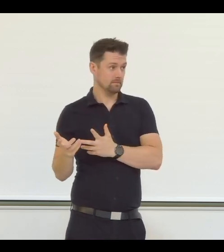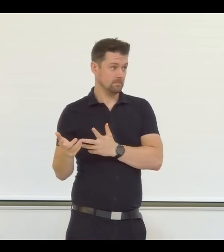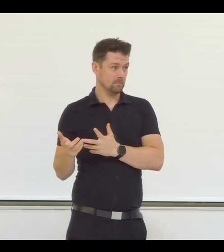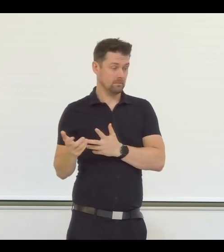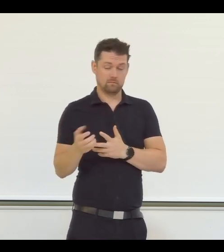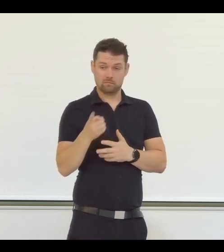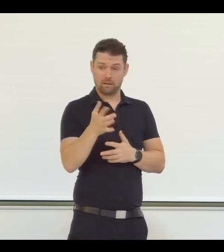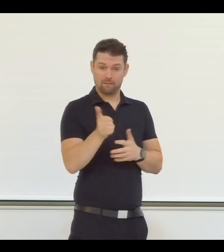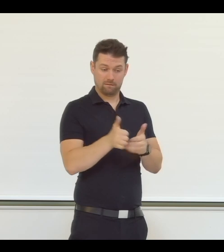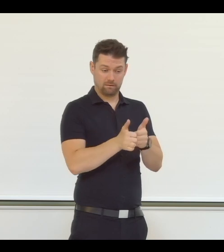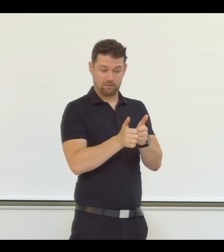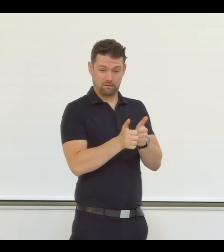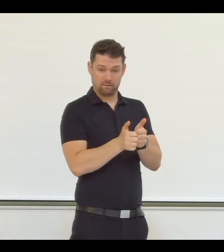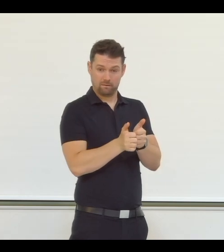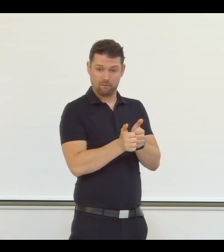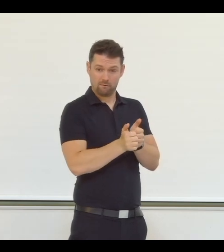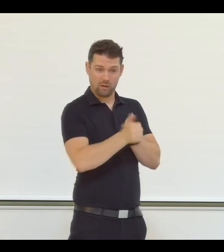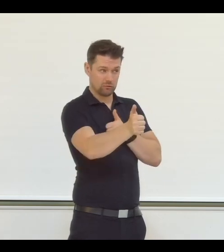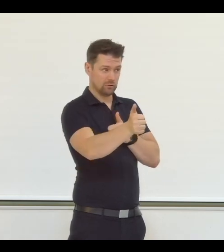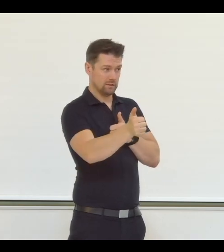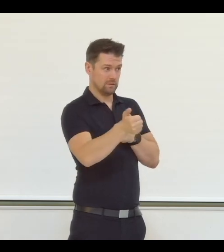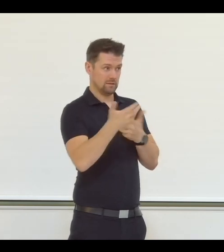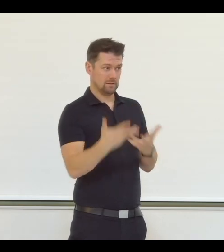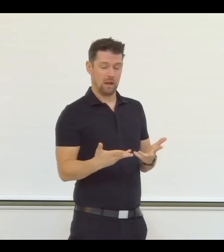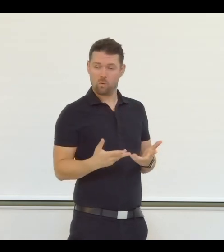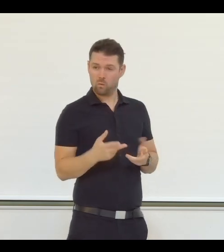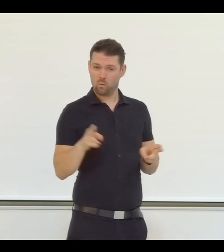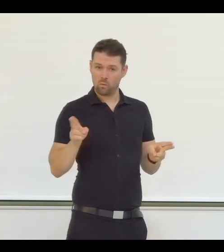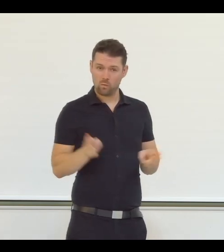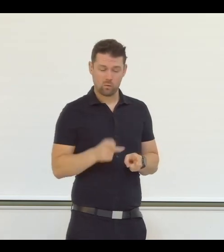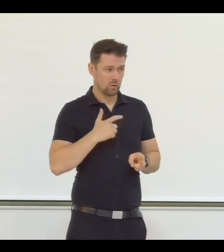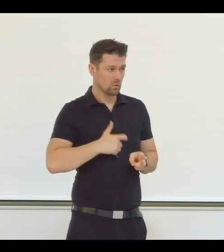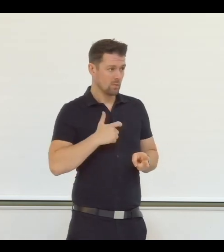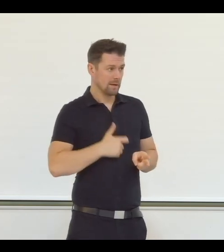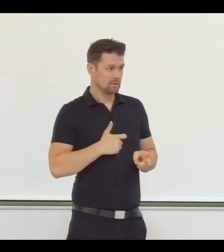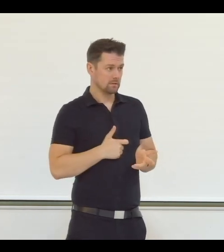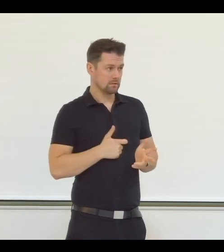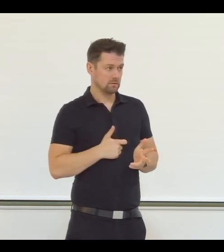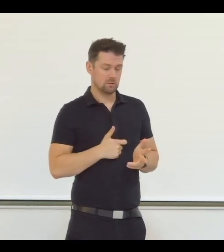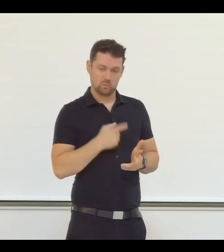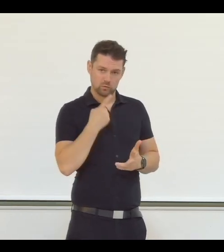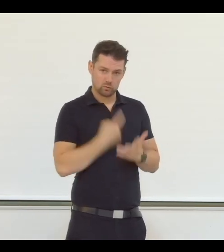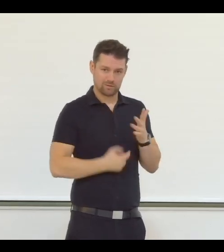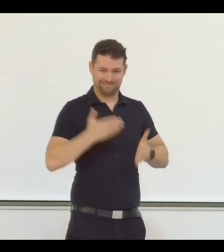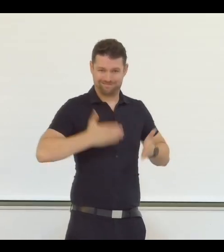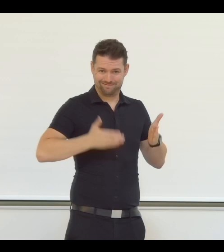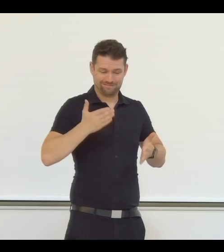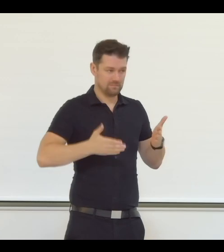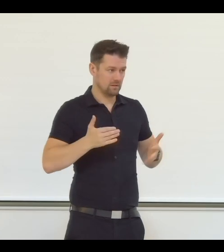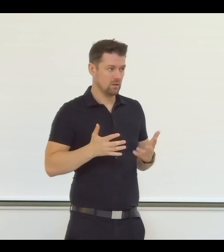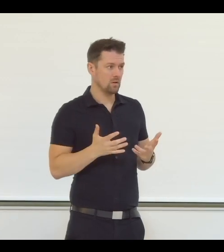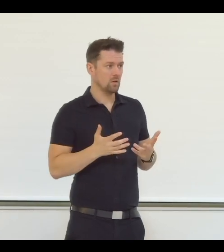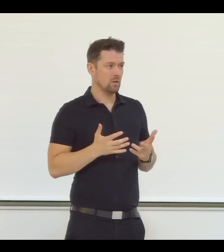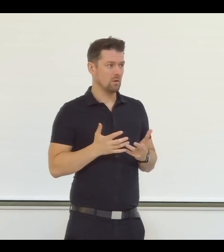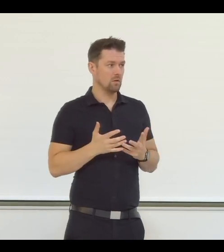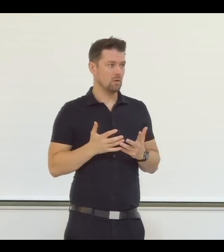little humans there. If you visit a modern metal smelting hall, there's like no humans. They're just in the control room. Already we have kind of